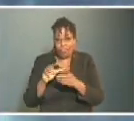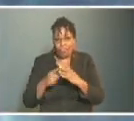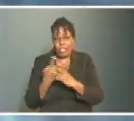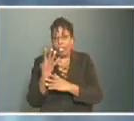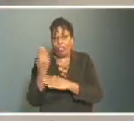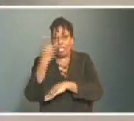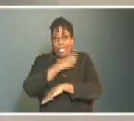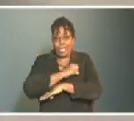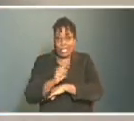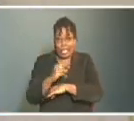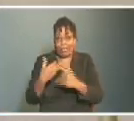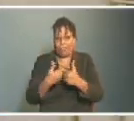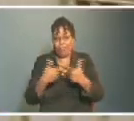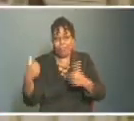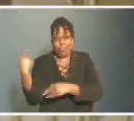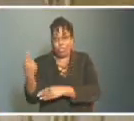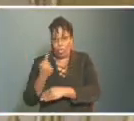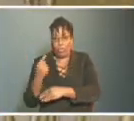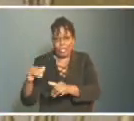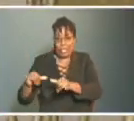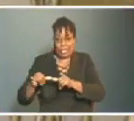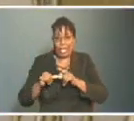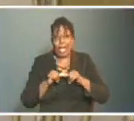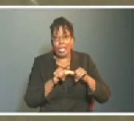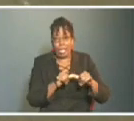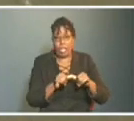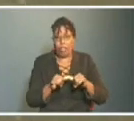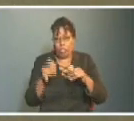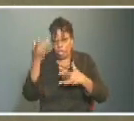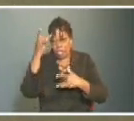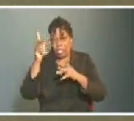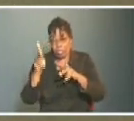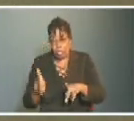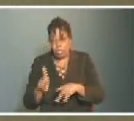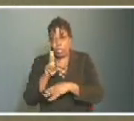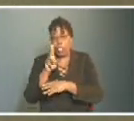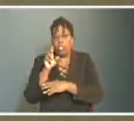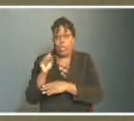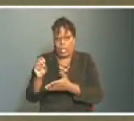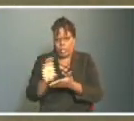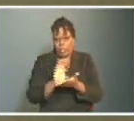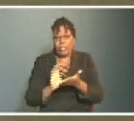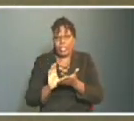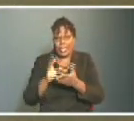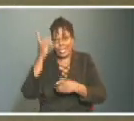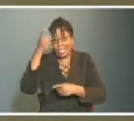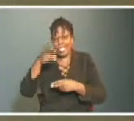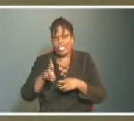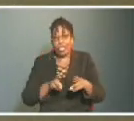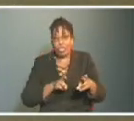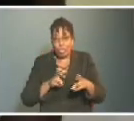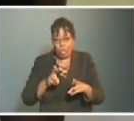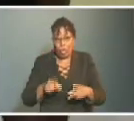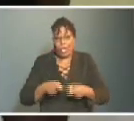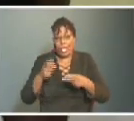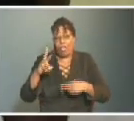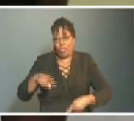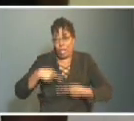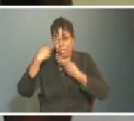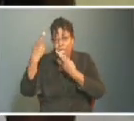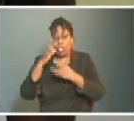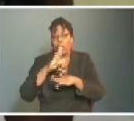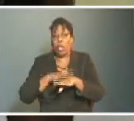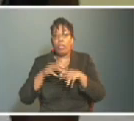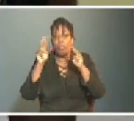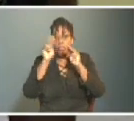of quarantine has been standard for infected persons. But the U.S. Centers for Disease Control announced its recommendation Monday